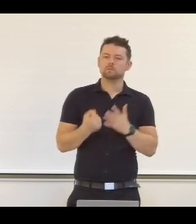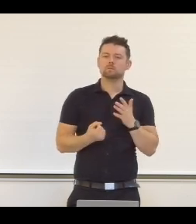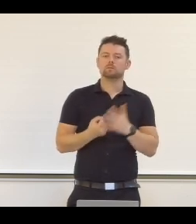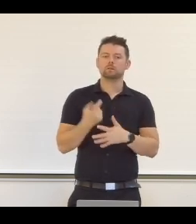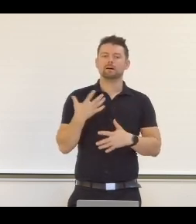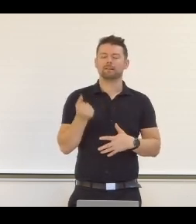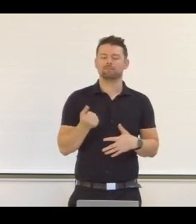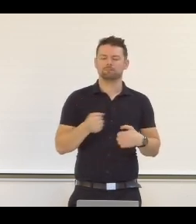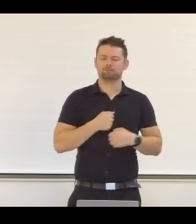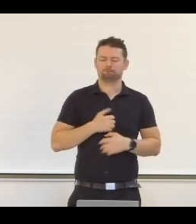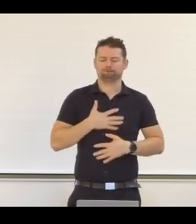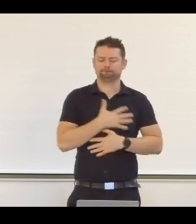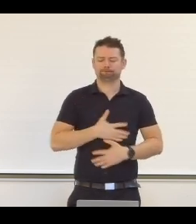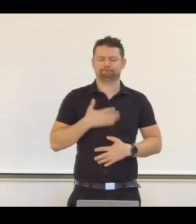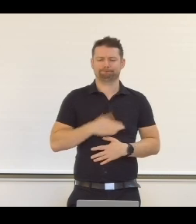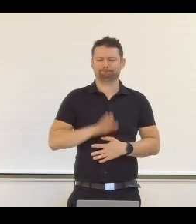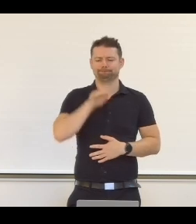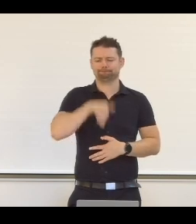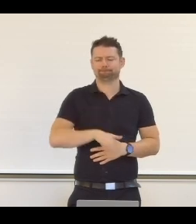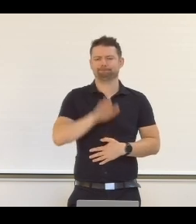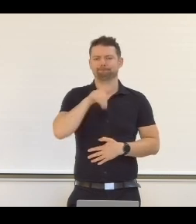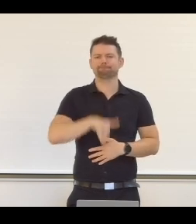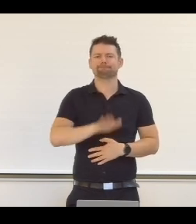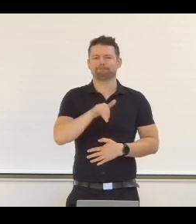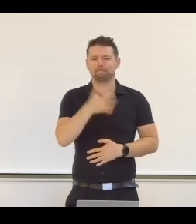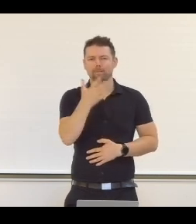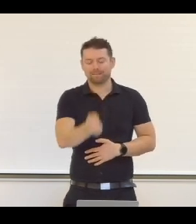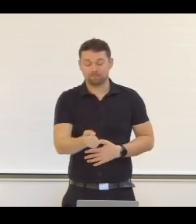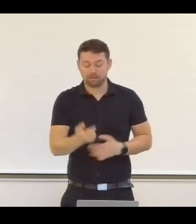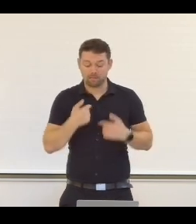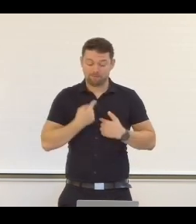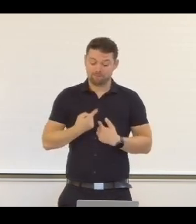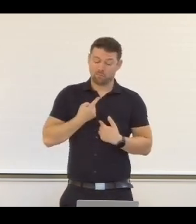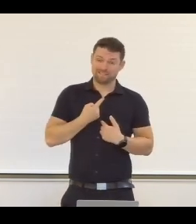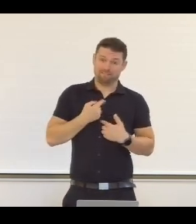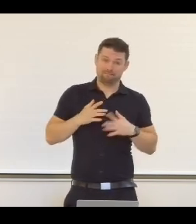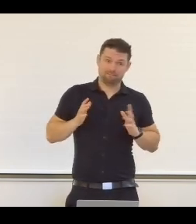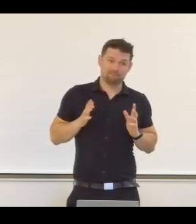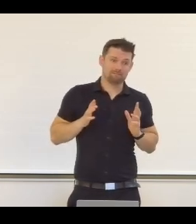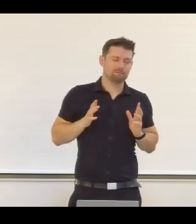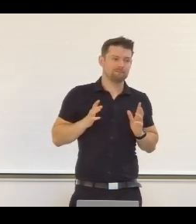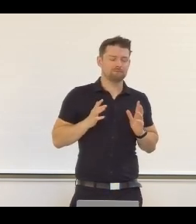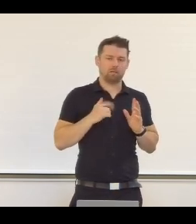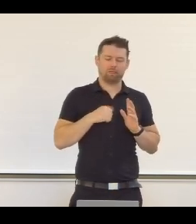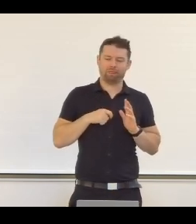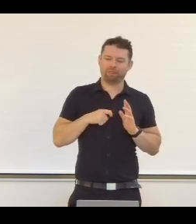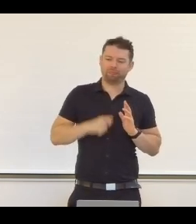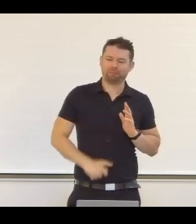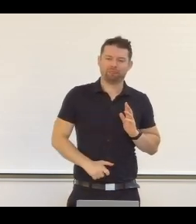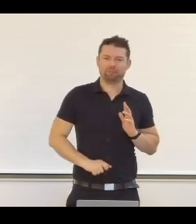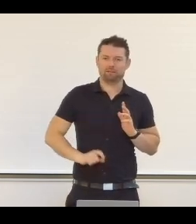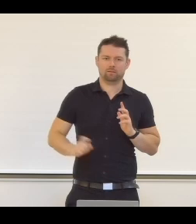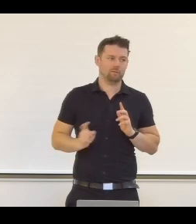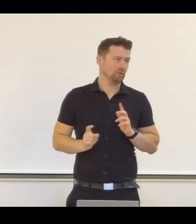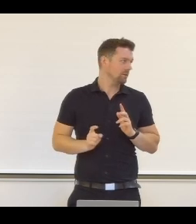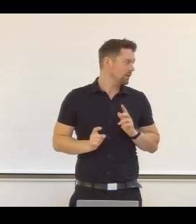all had ups and downs. And for me, one of the down is,